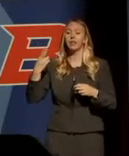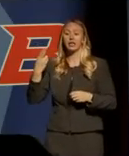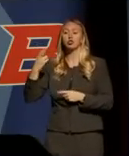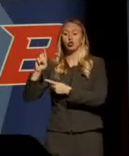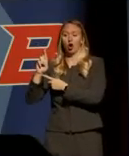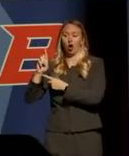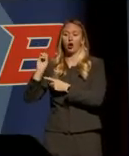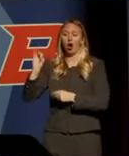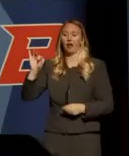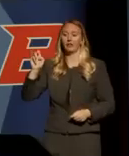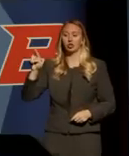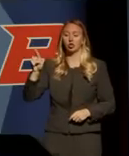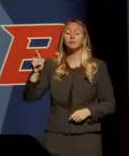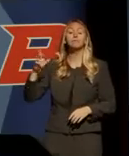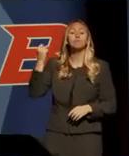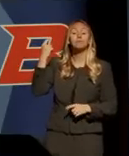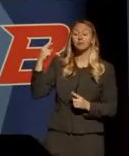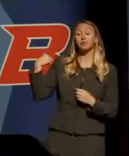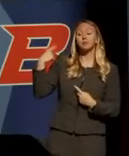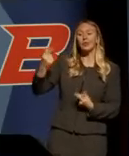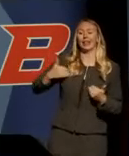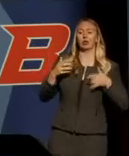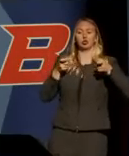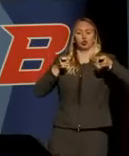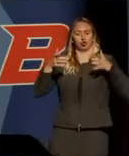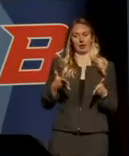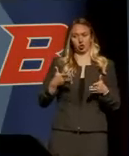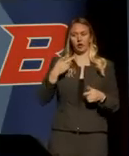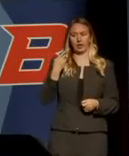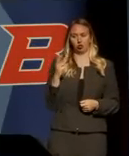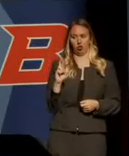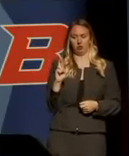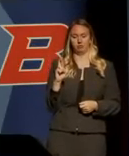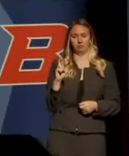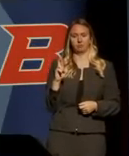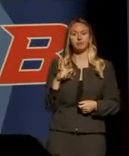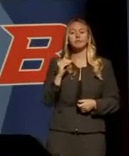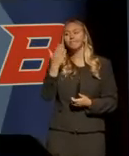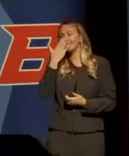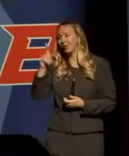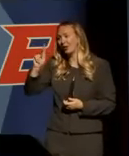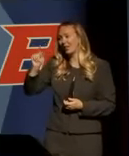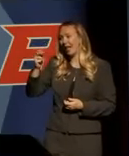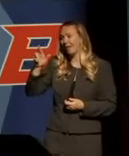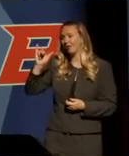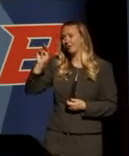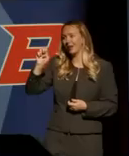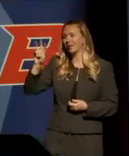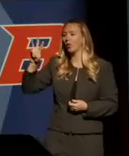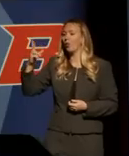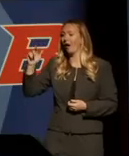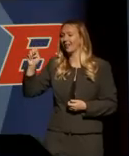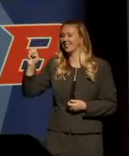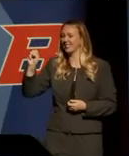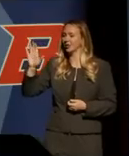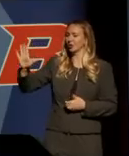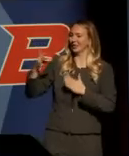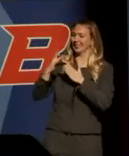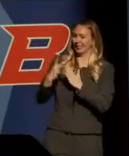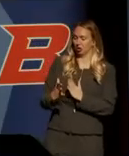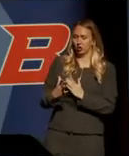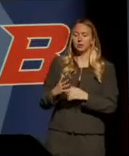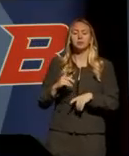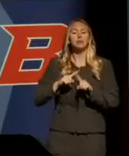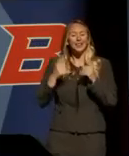had a director of human resources, and thank you to Catherine Weitz for her leadership there. But we